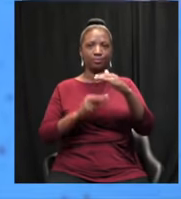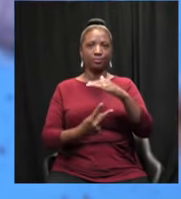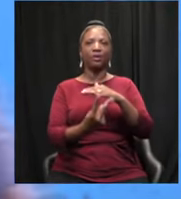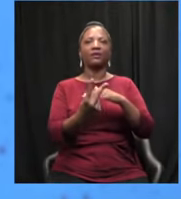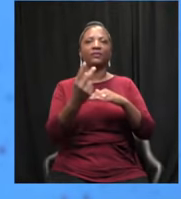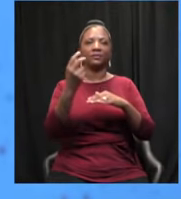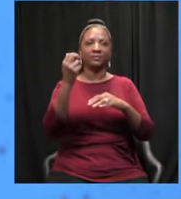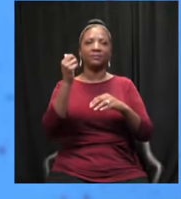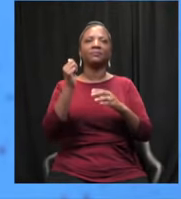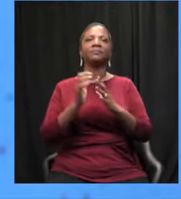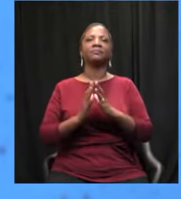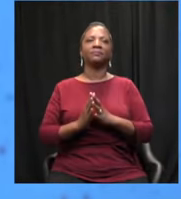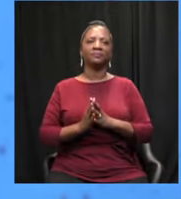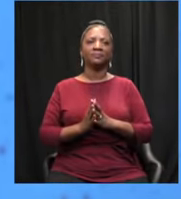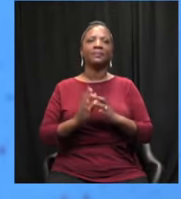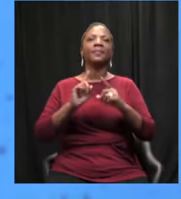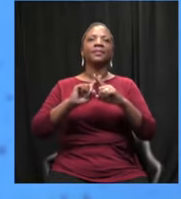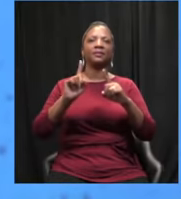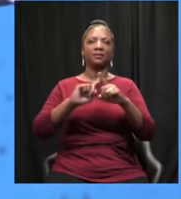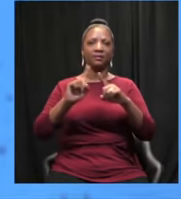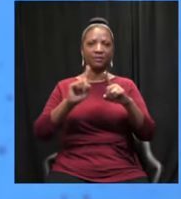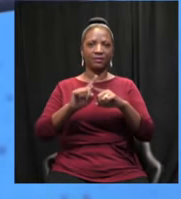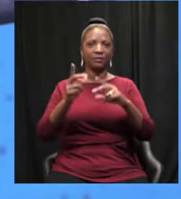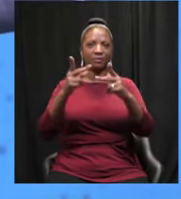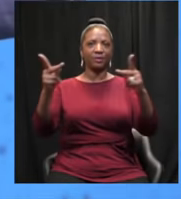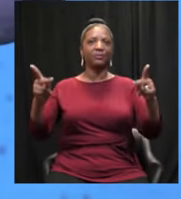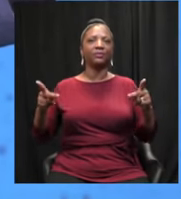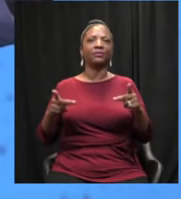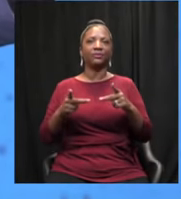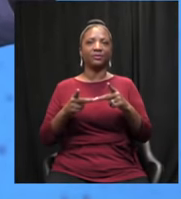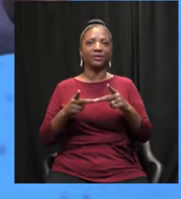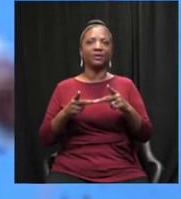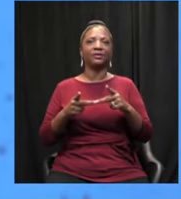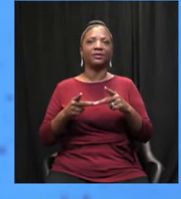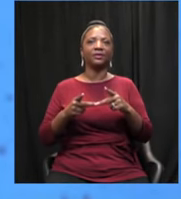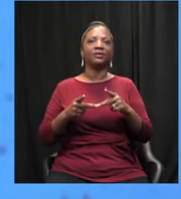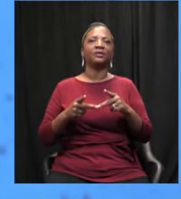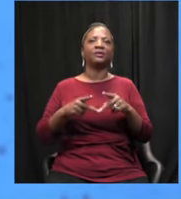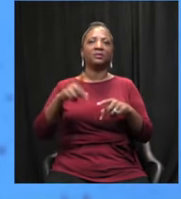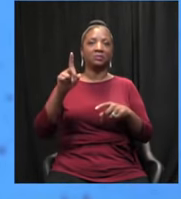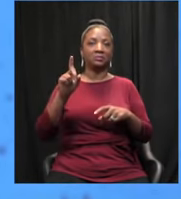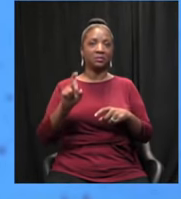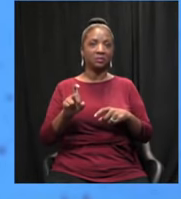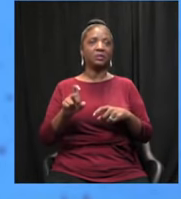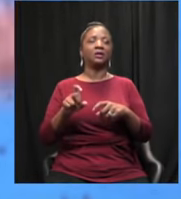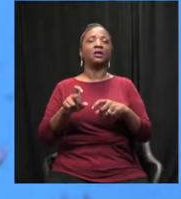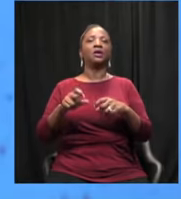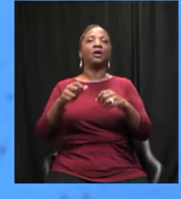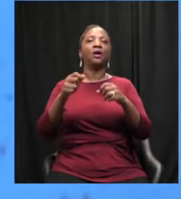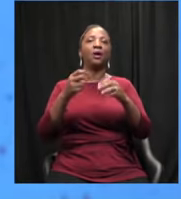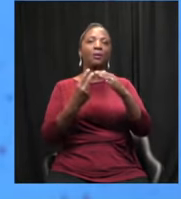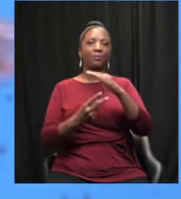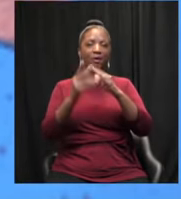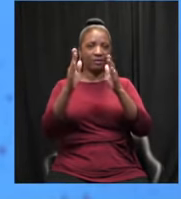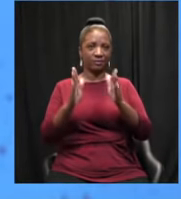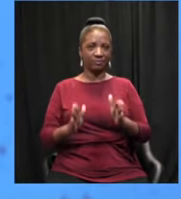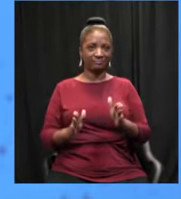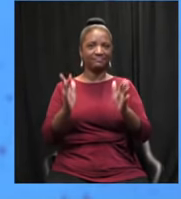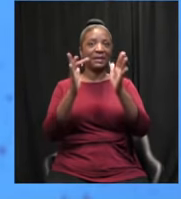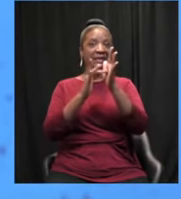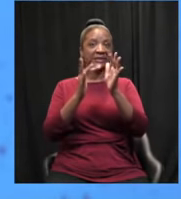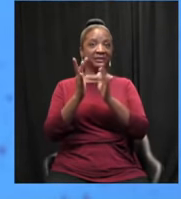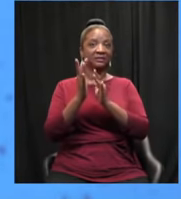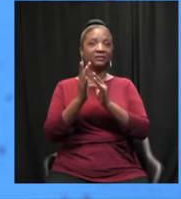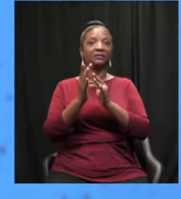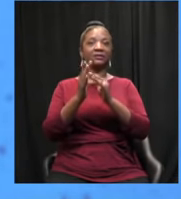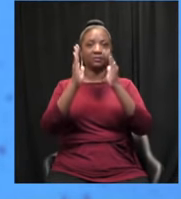say you're Jeremiah. They say he has to be a prophet. And Jesus listens in and he hears this report. And the truth be